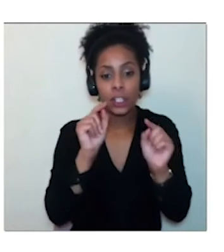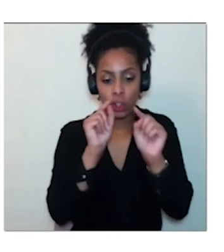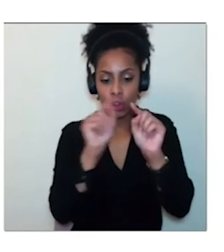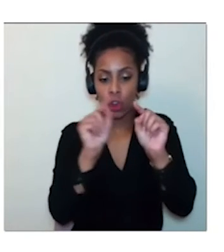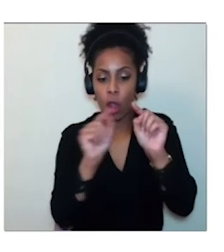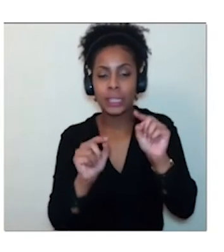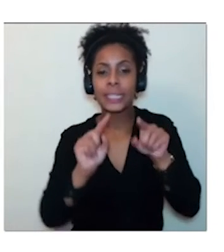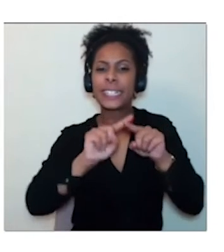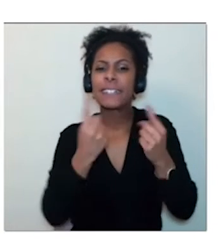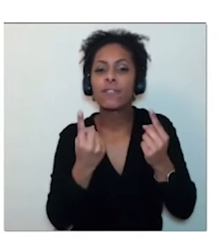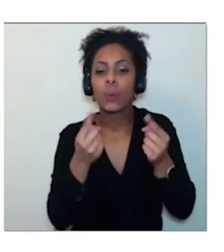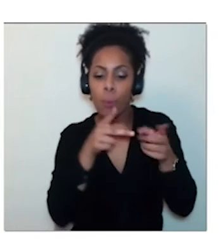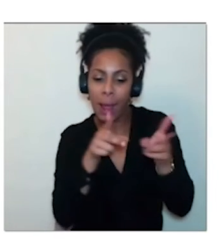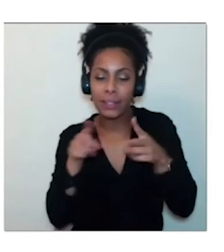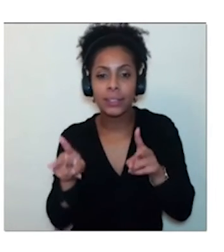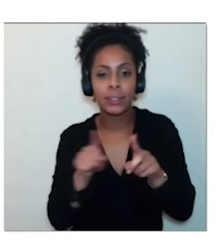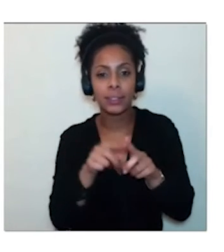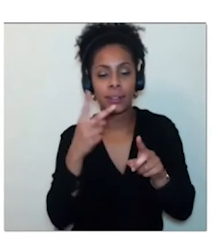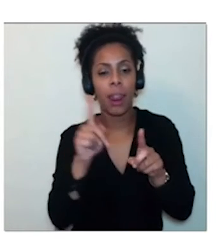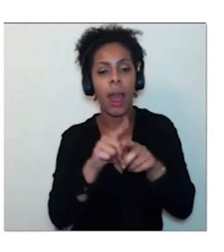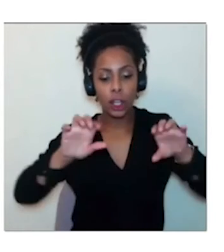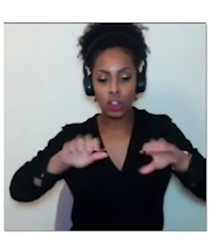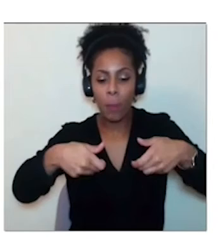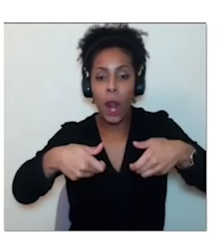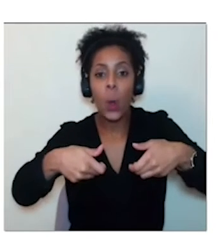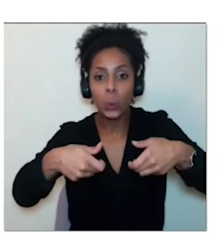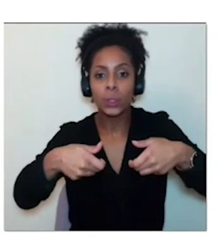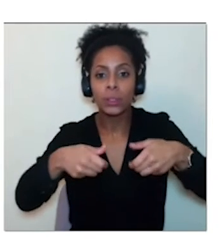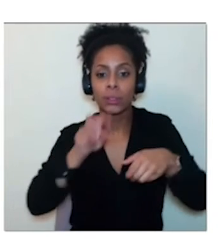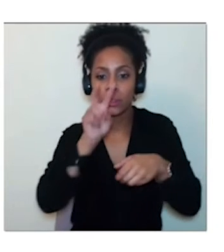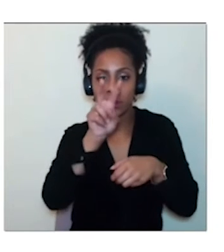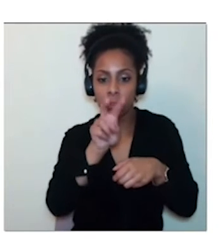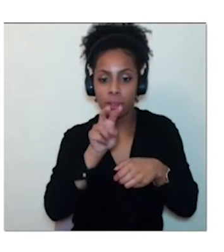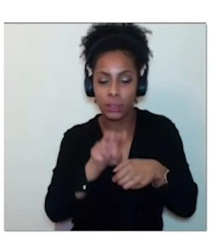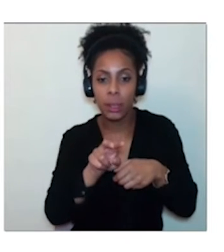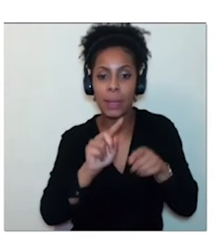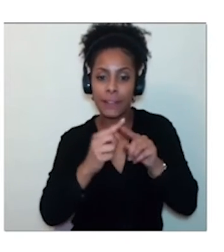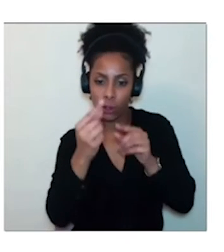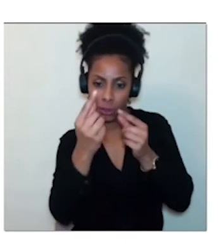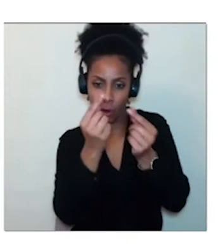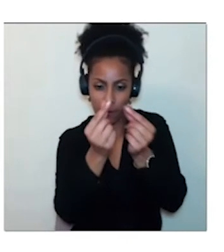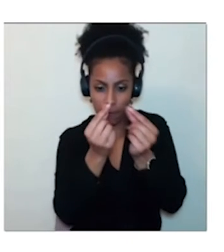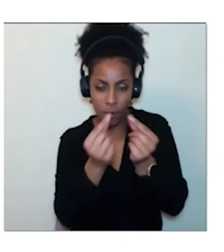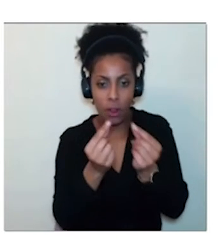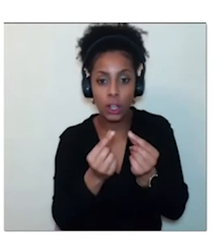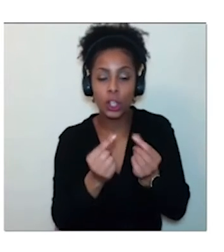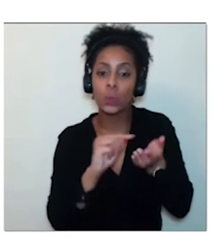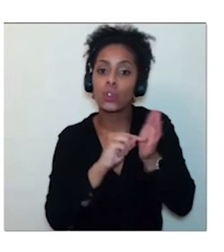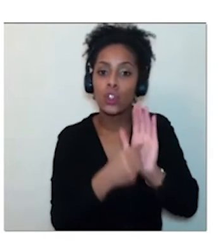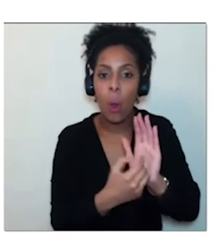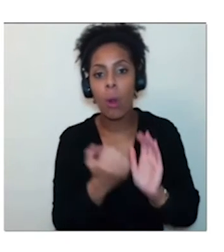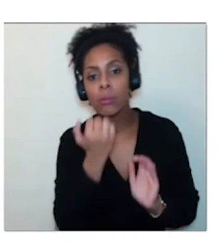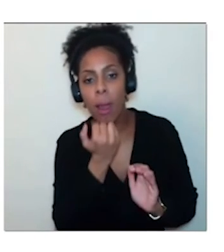domino-like cells, which provided a total of 63 permutations for different letters and numbers and later